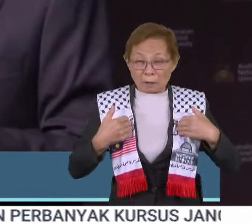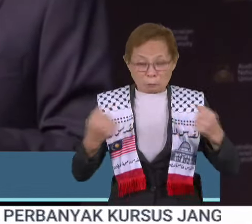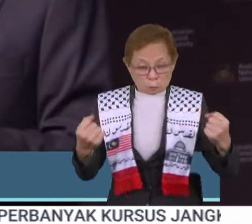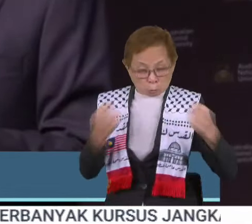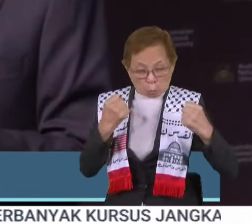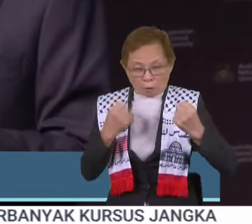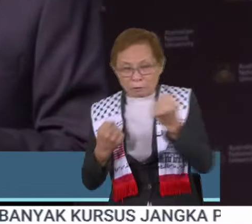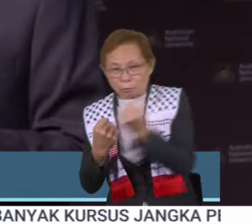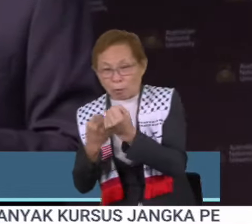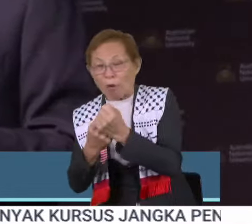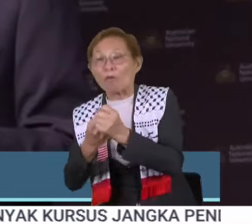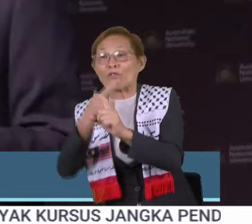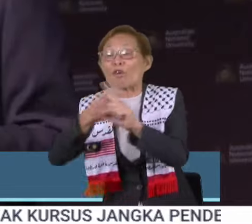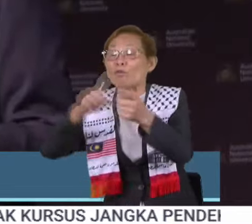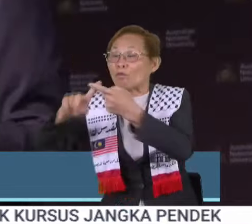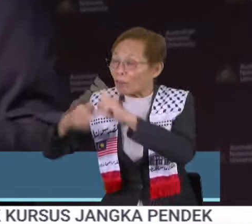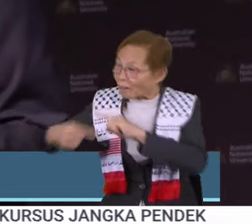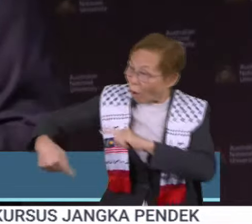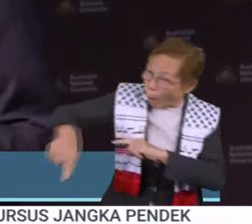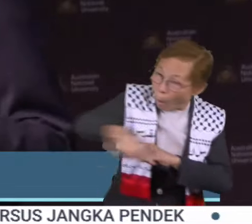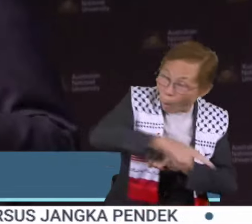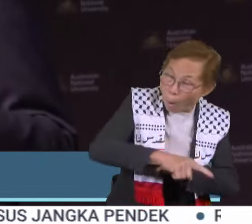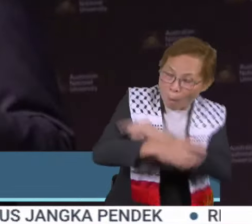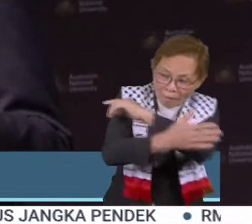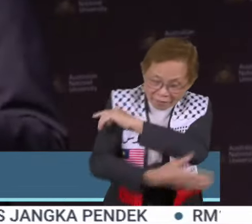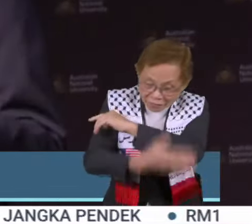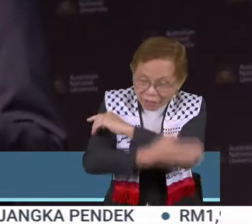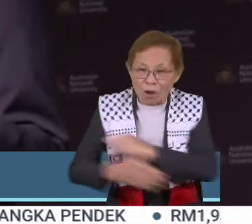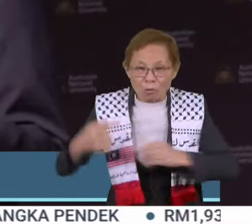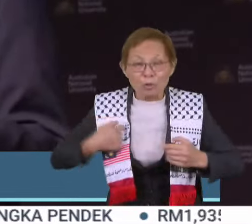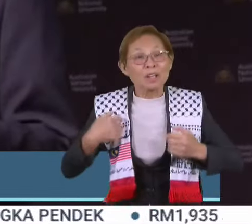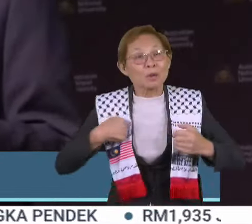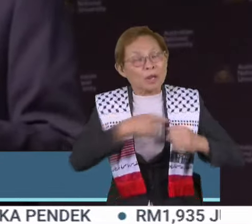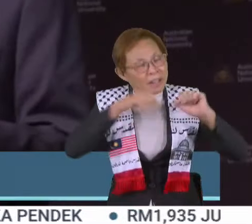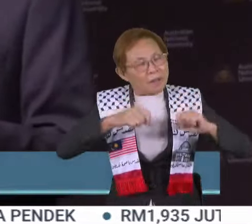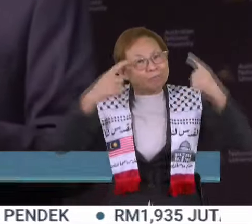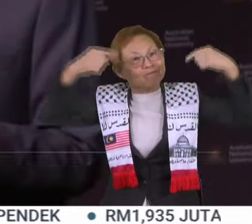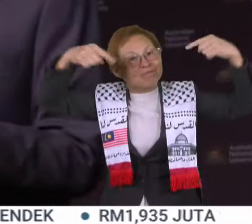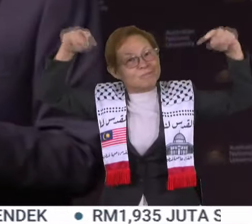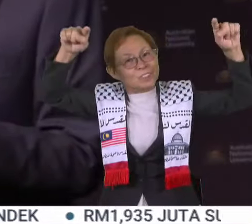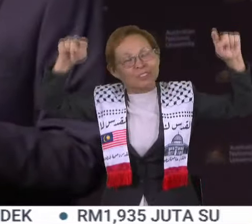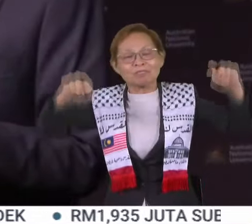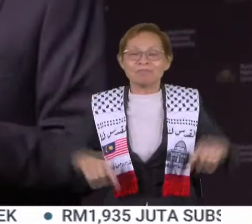and support from our partners, we'll be able to achieve something of consequence.